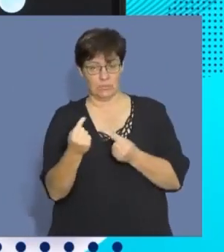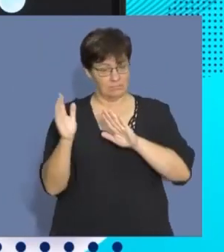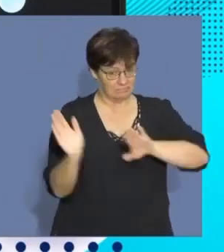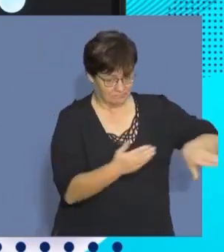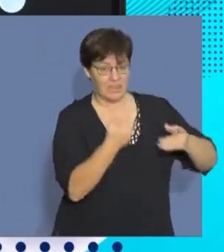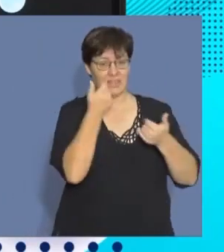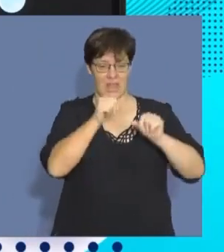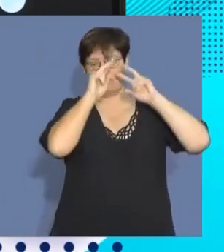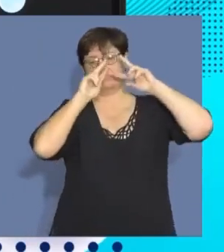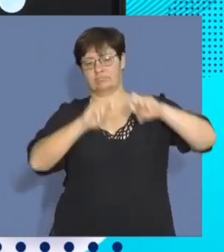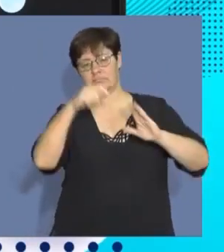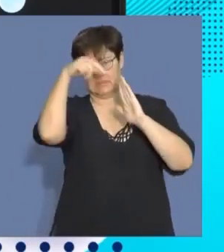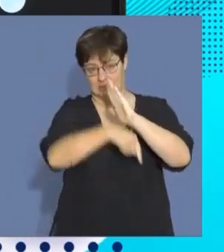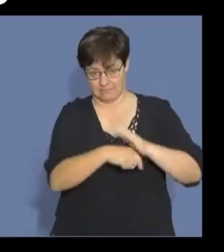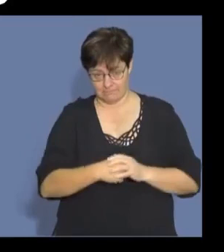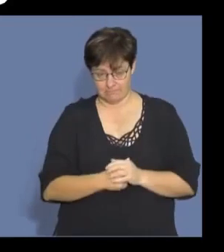our lesson.